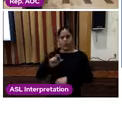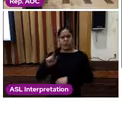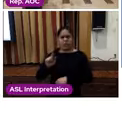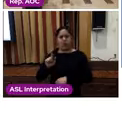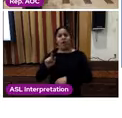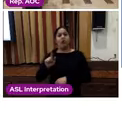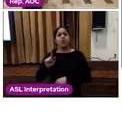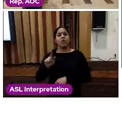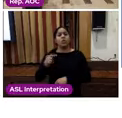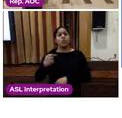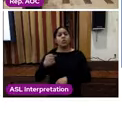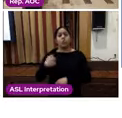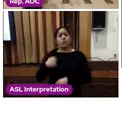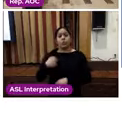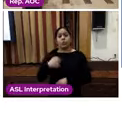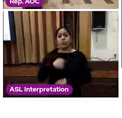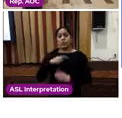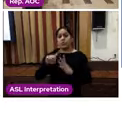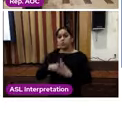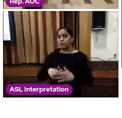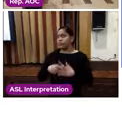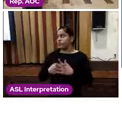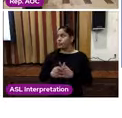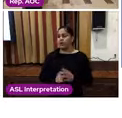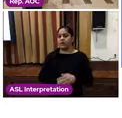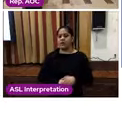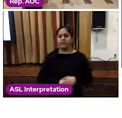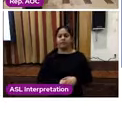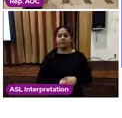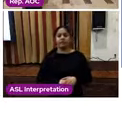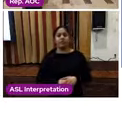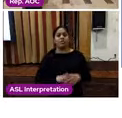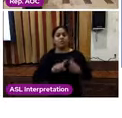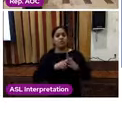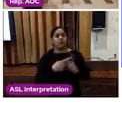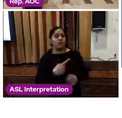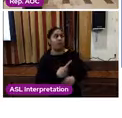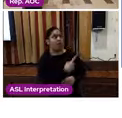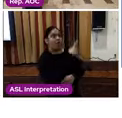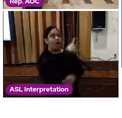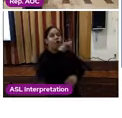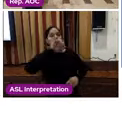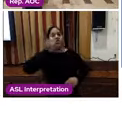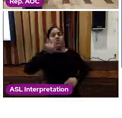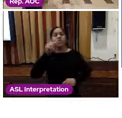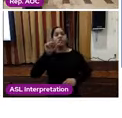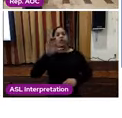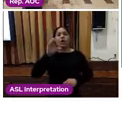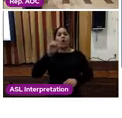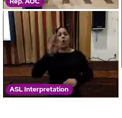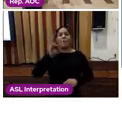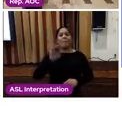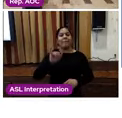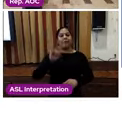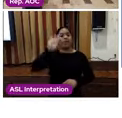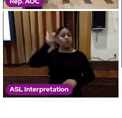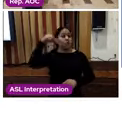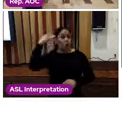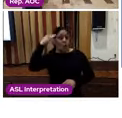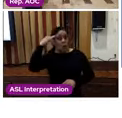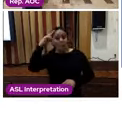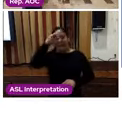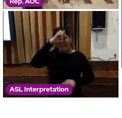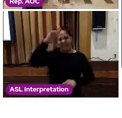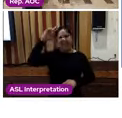Medical Center, which you'll see is that little dot right up there. And we started hitting up Jacoby Medical Center, where they